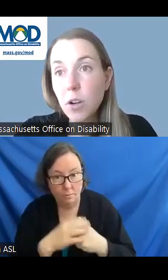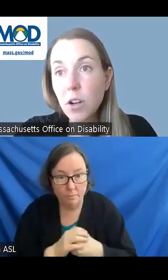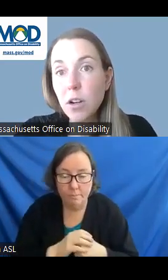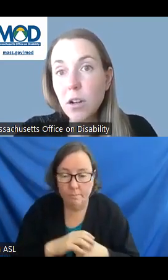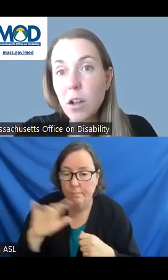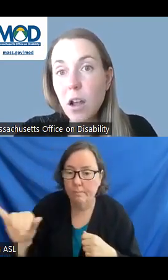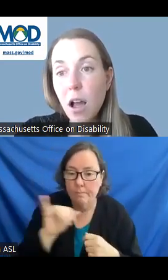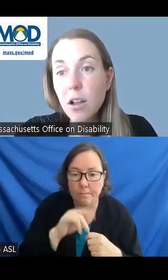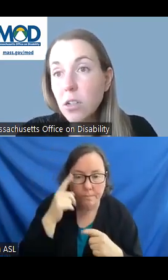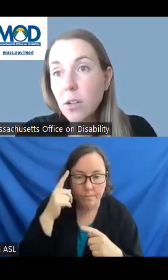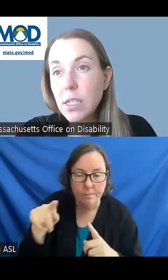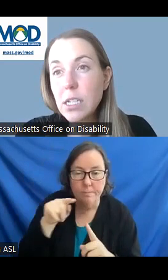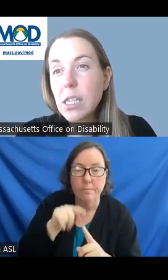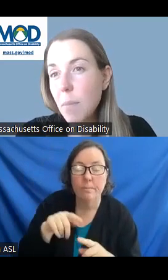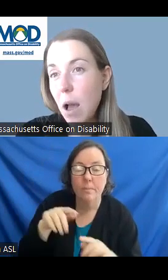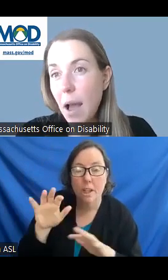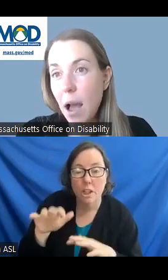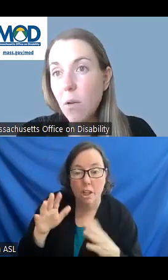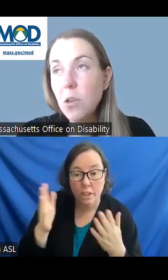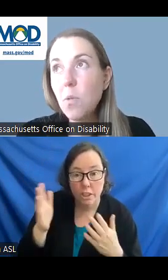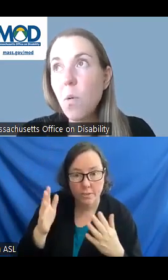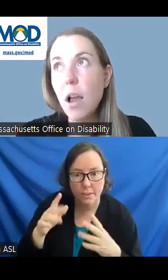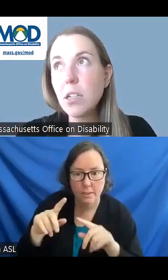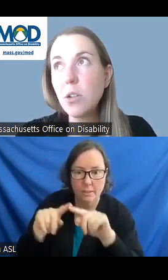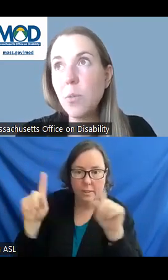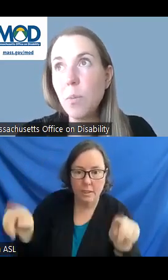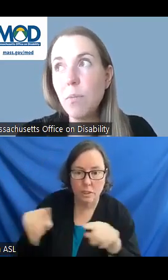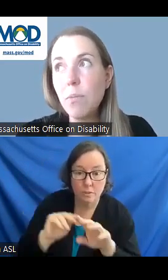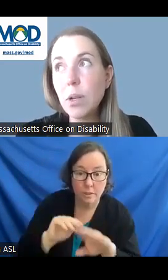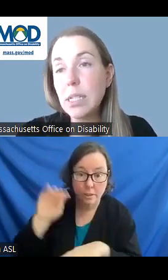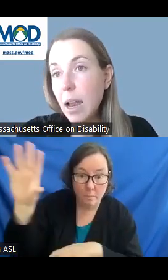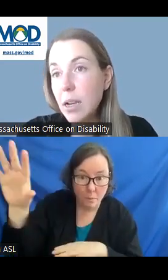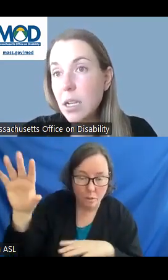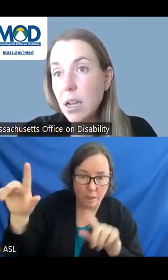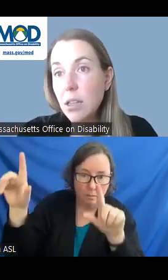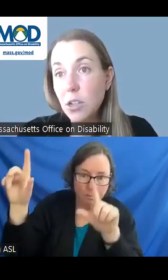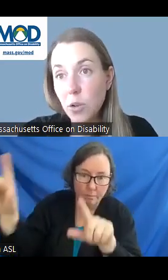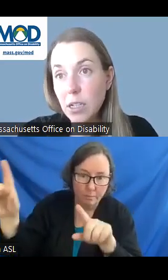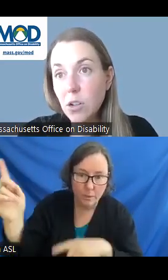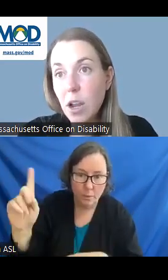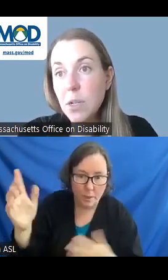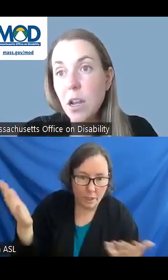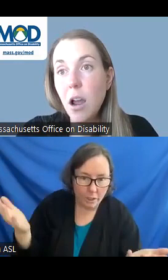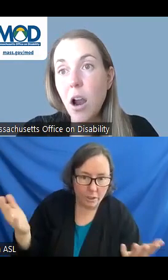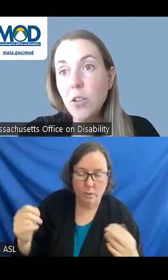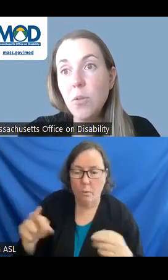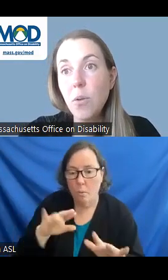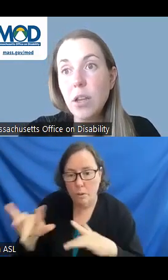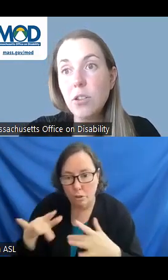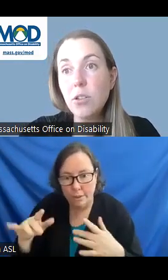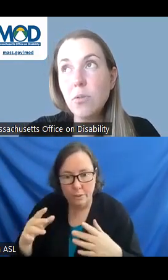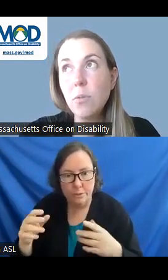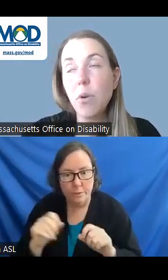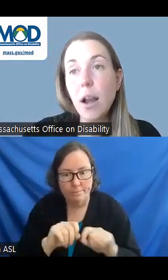goes for cart services. Think about how you want to present the transcript. Are you